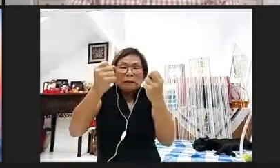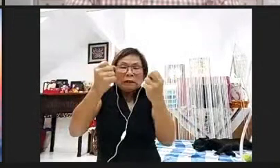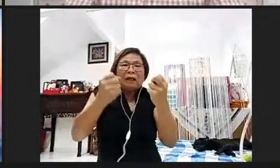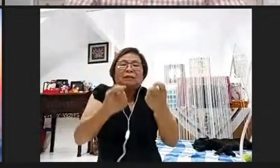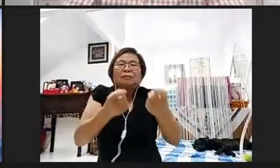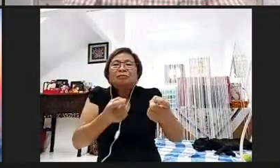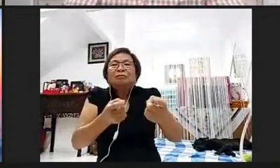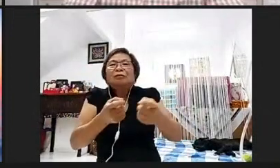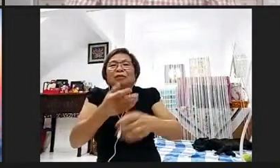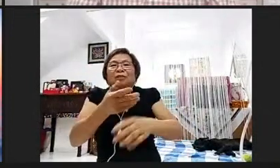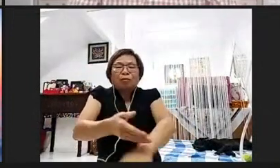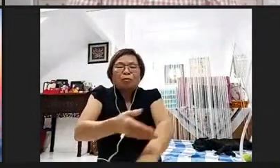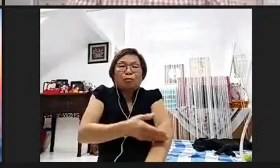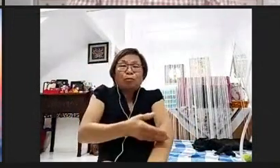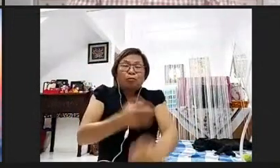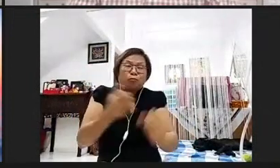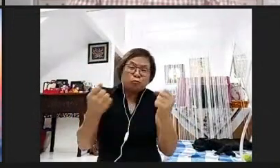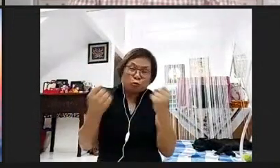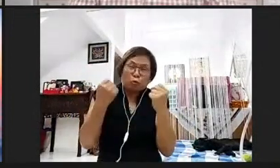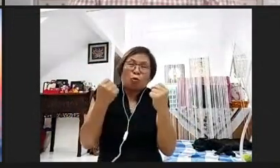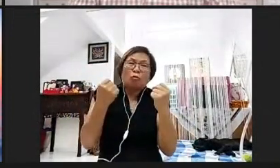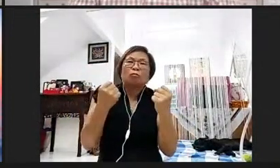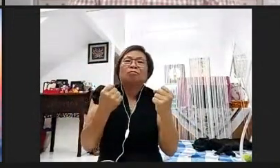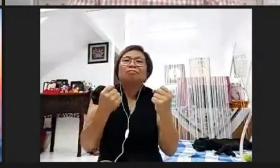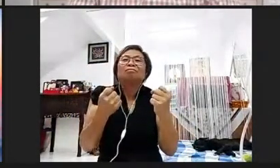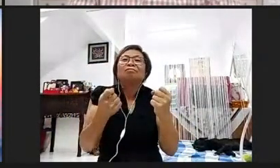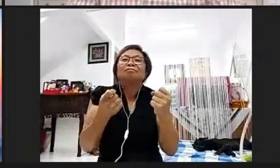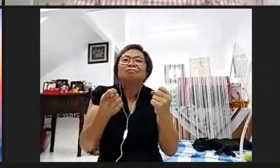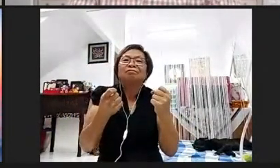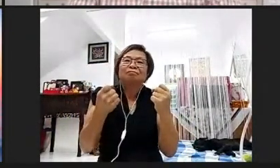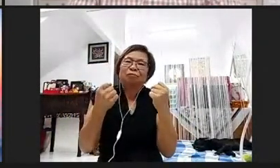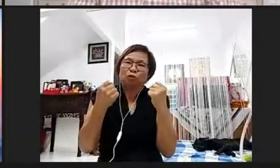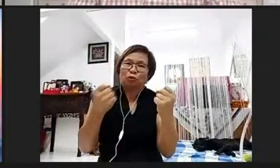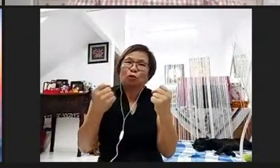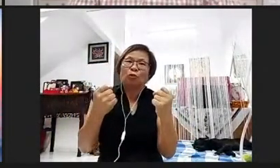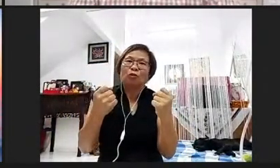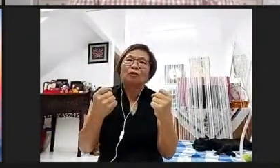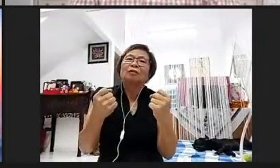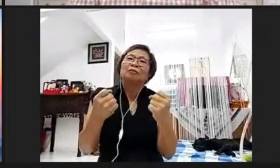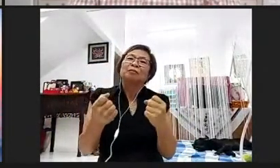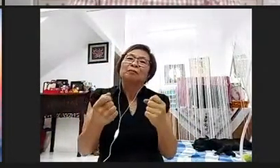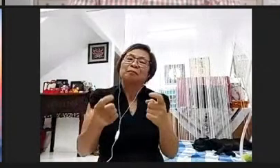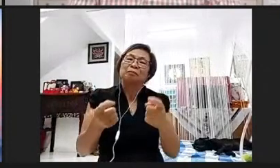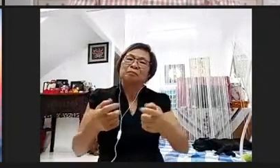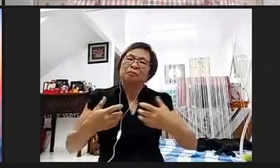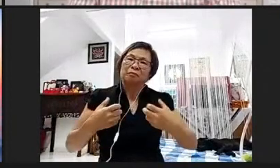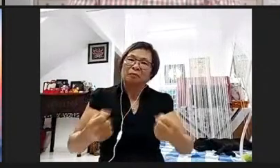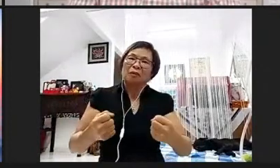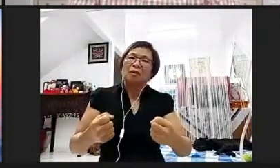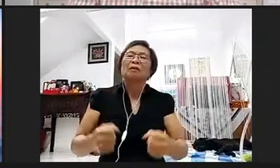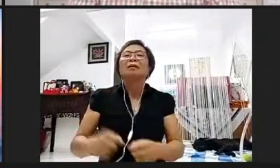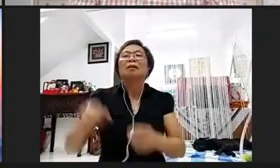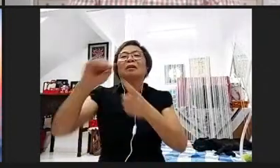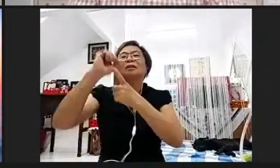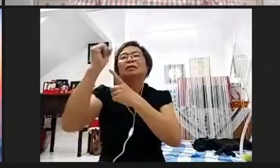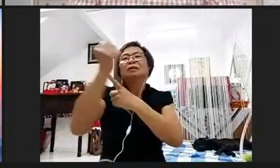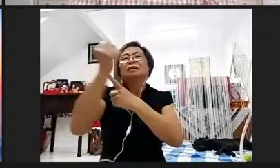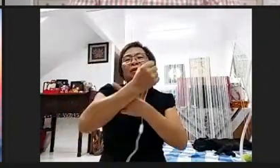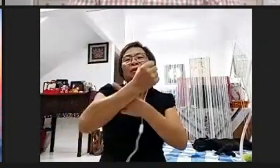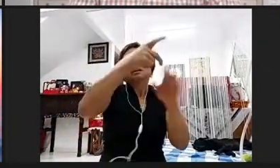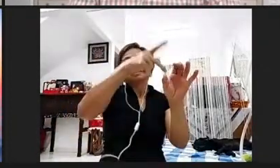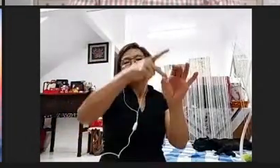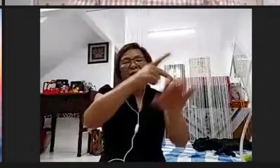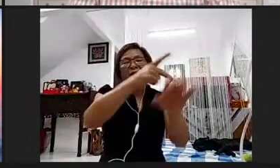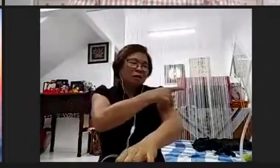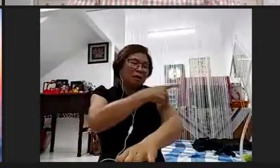emotional resilience. Has professional membership in the Malaysian Society of Clinical